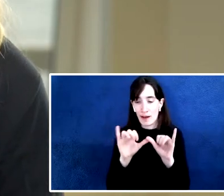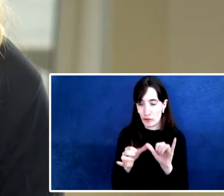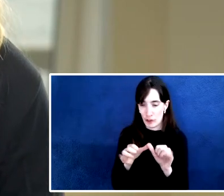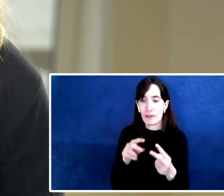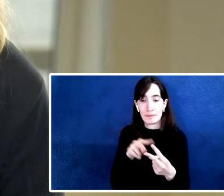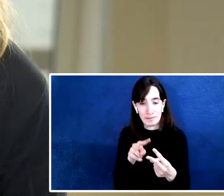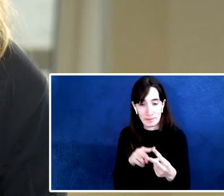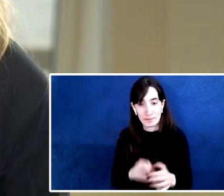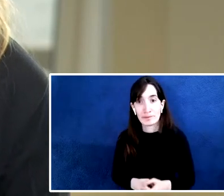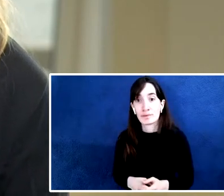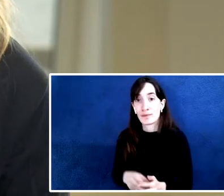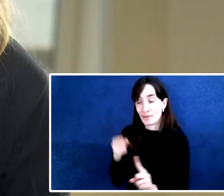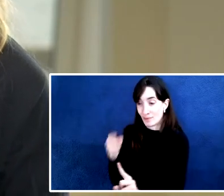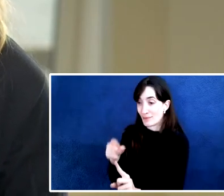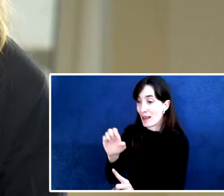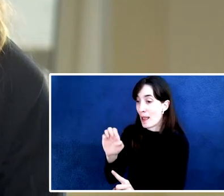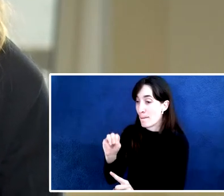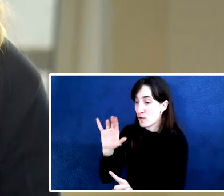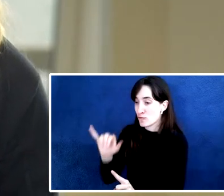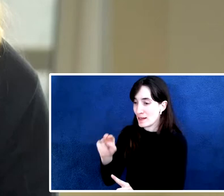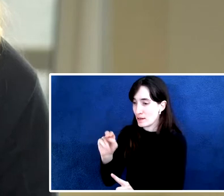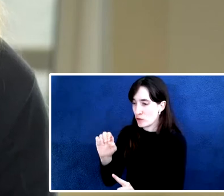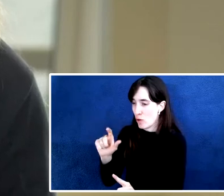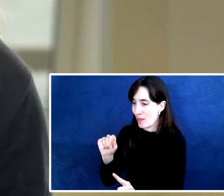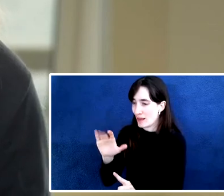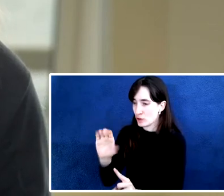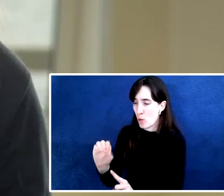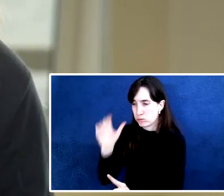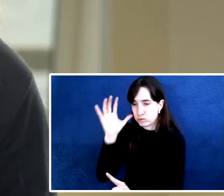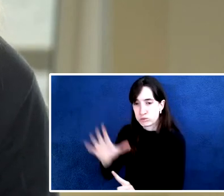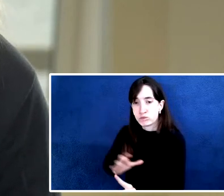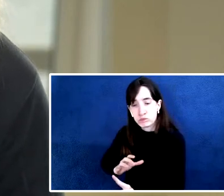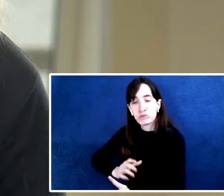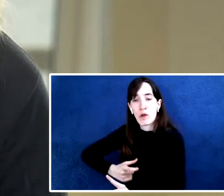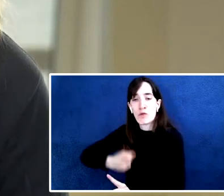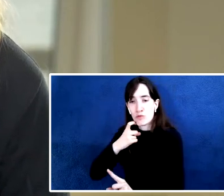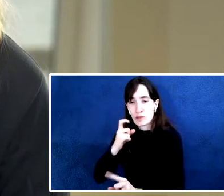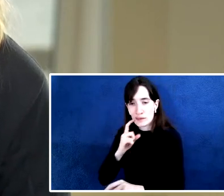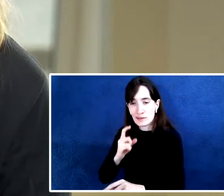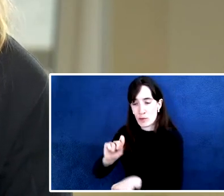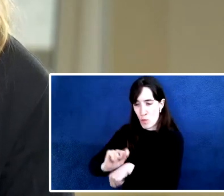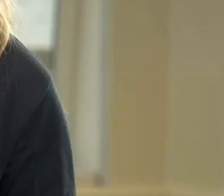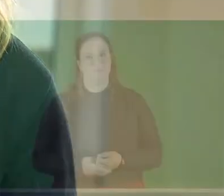Emery Nolasco, who until recently worked as an AUV engineer at MBARI.